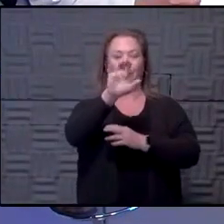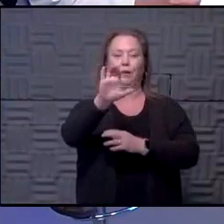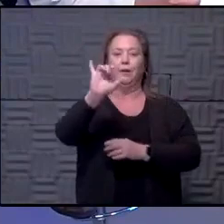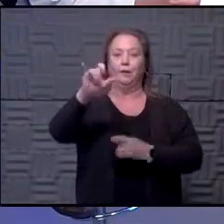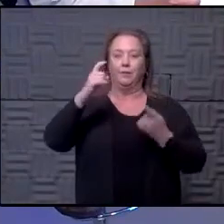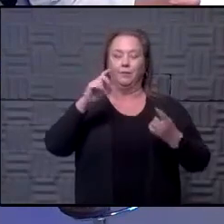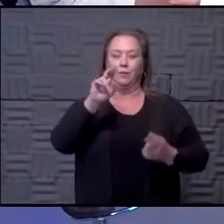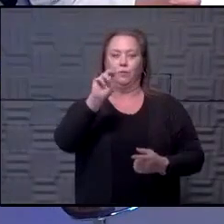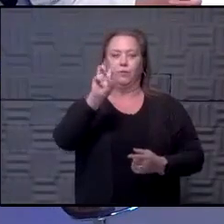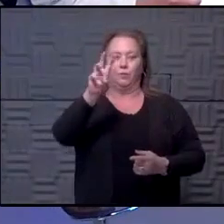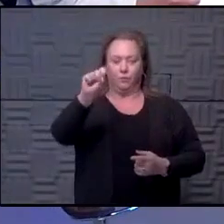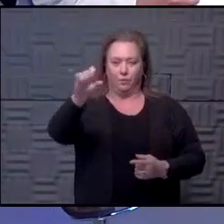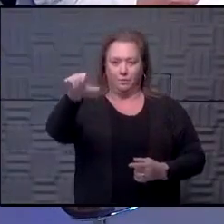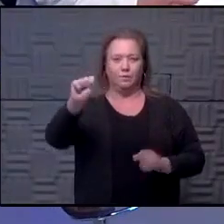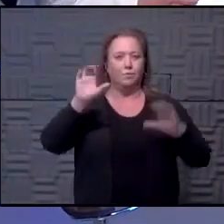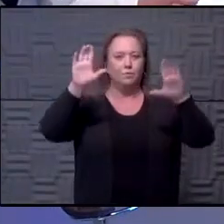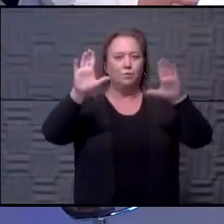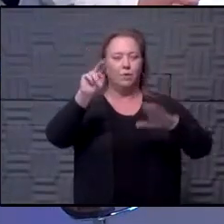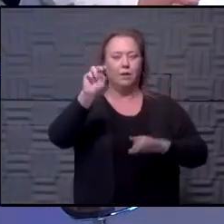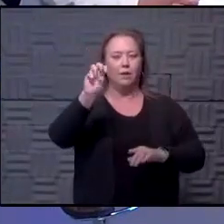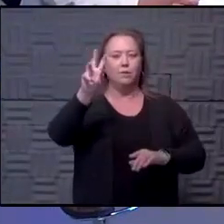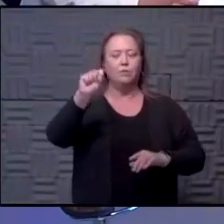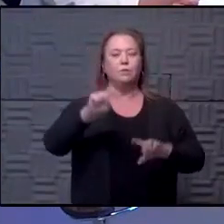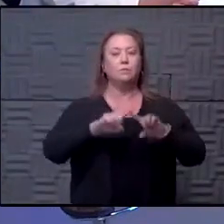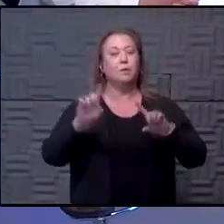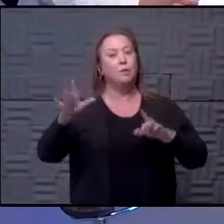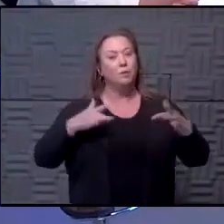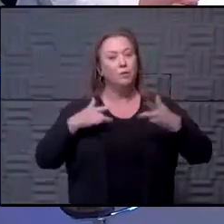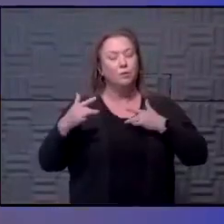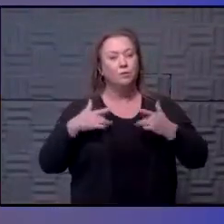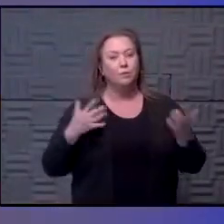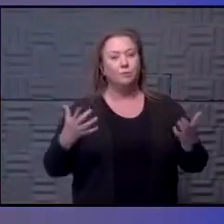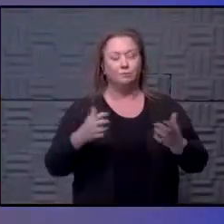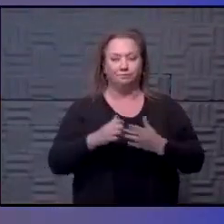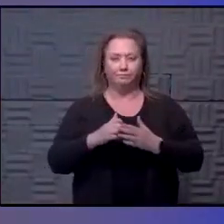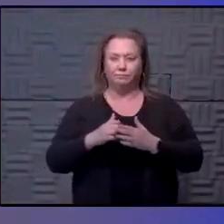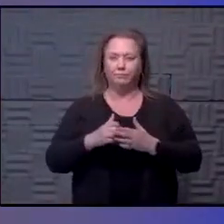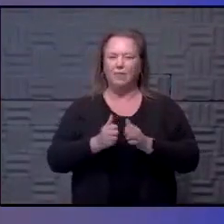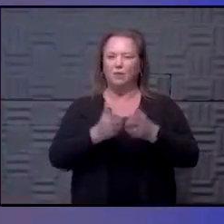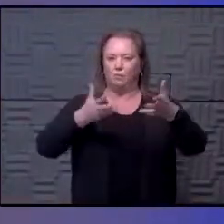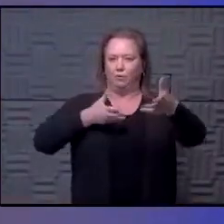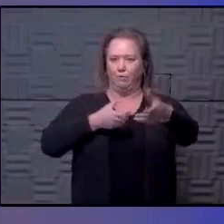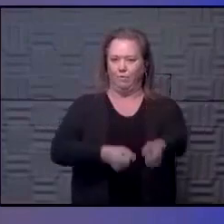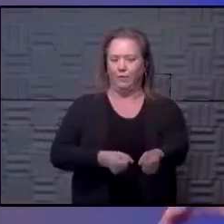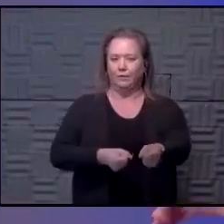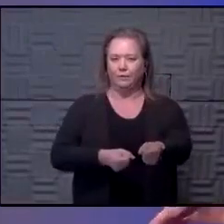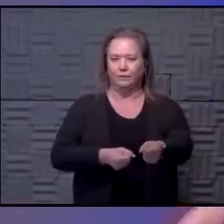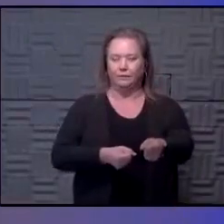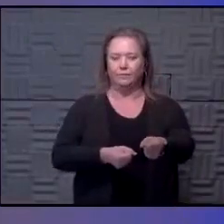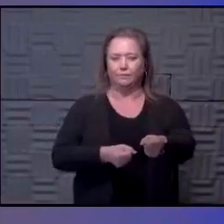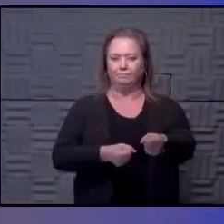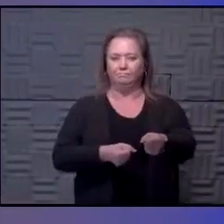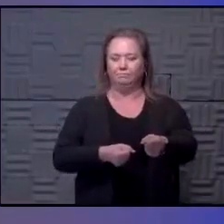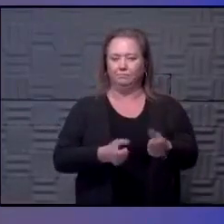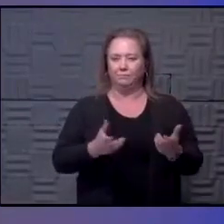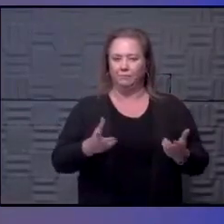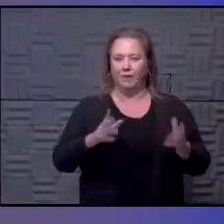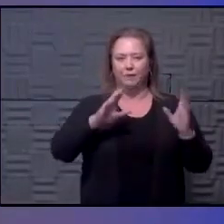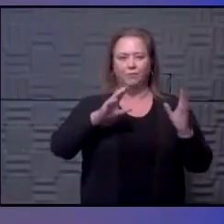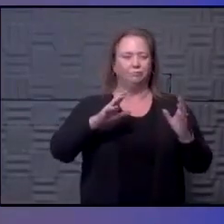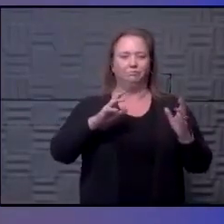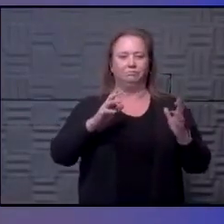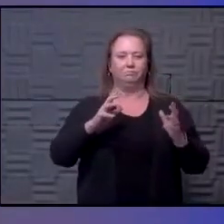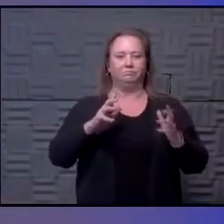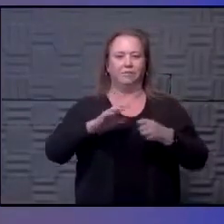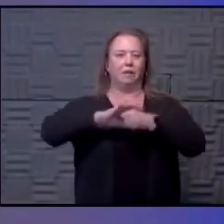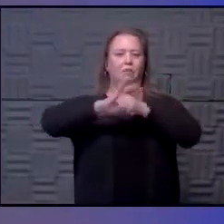Amanda, we're always concerned. What are you most concerned I about? think it's being overly confident that we are over the hump and that we're just going to go back